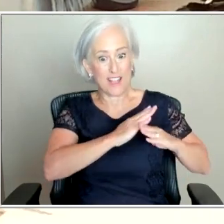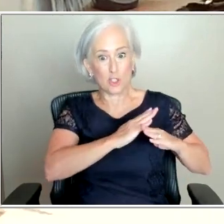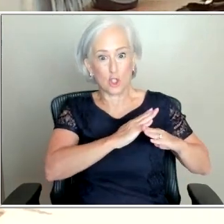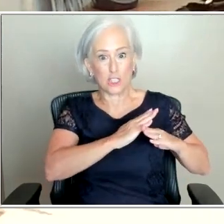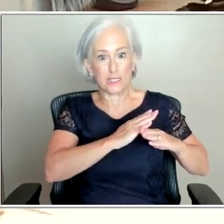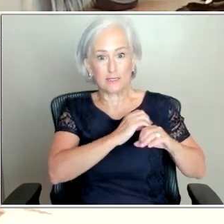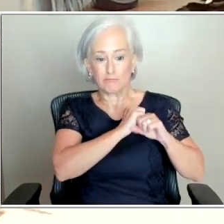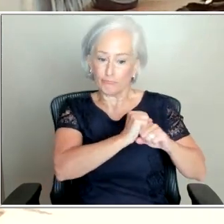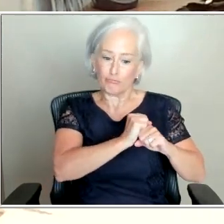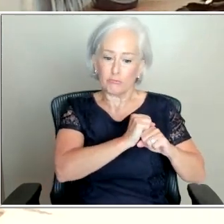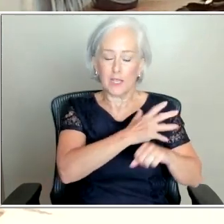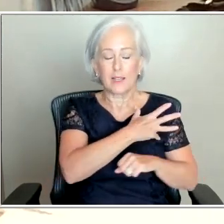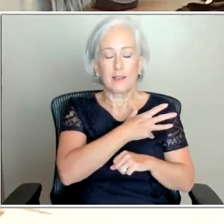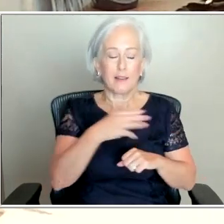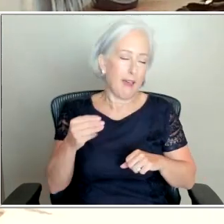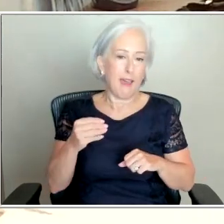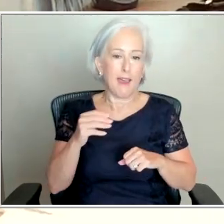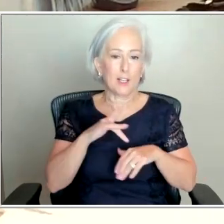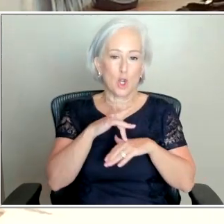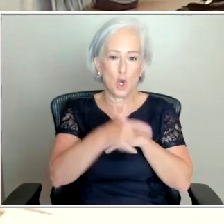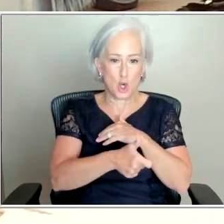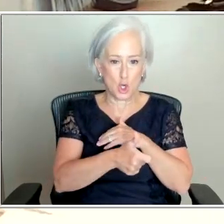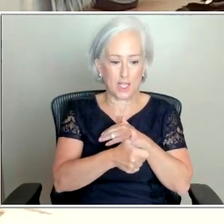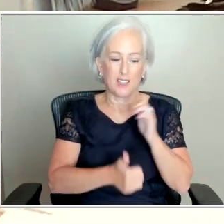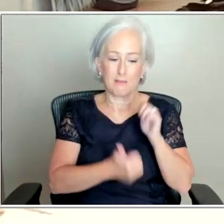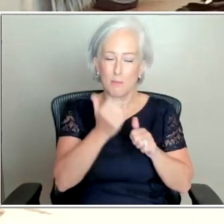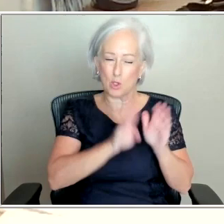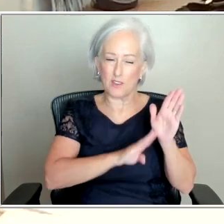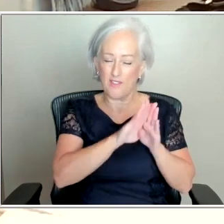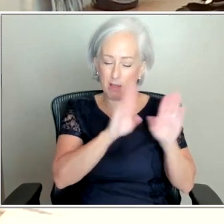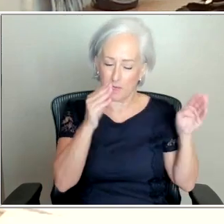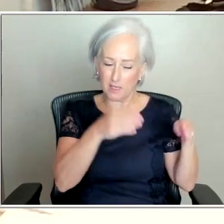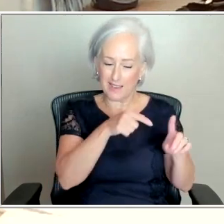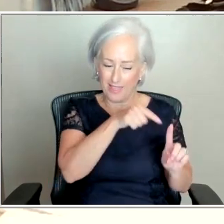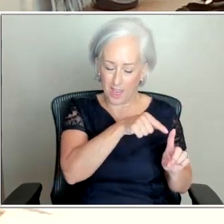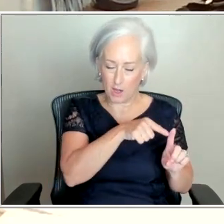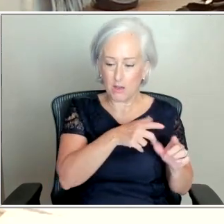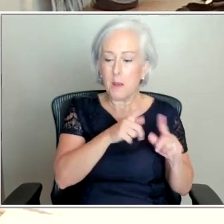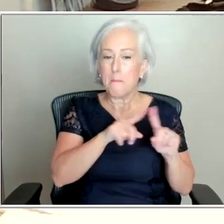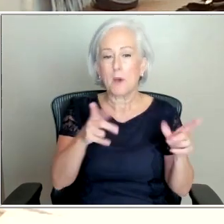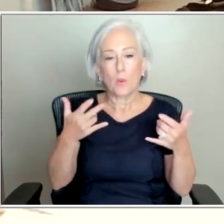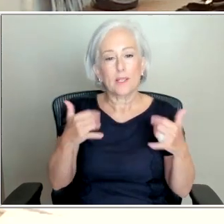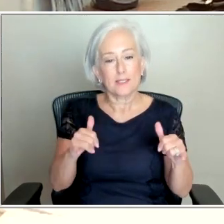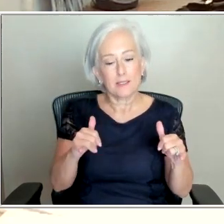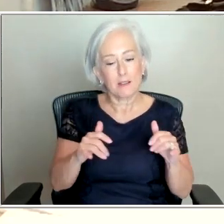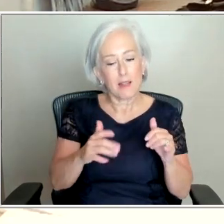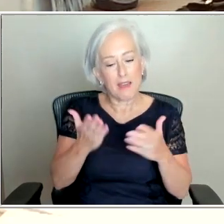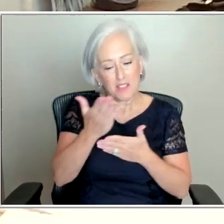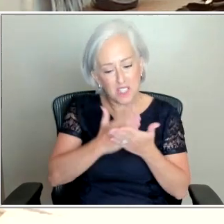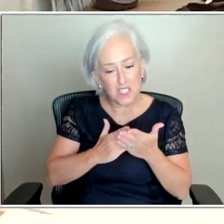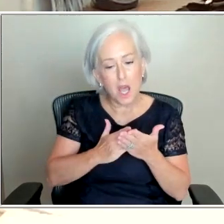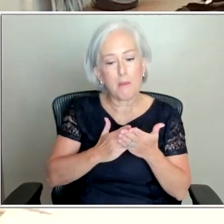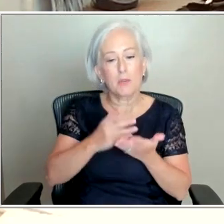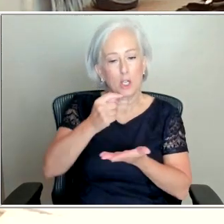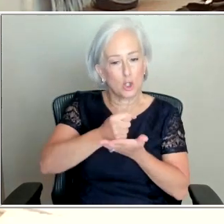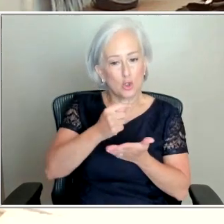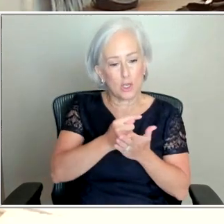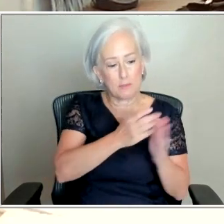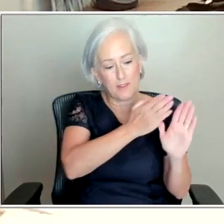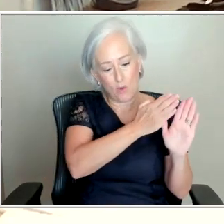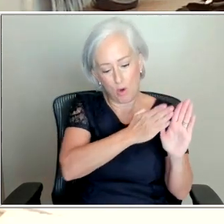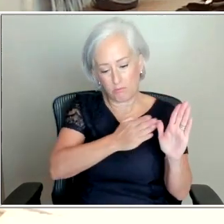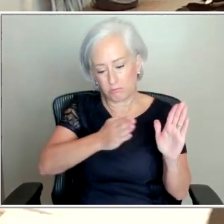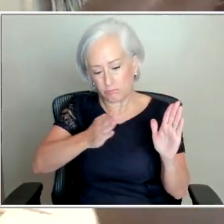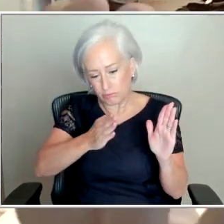biggest impact. So I think the most development is in that area, but there's still development in terms of treating people in the sort of middle stages and